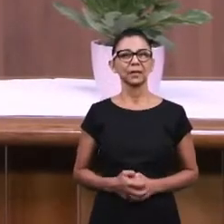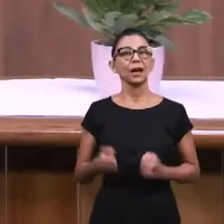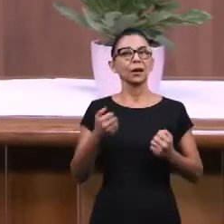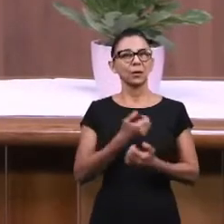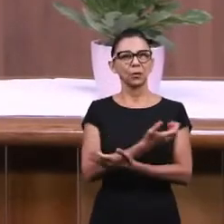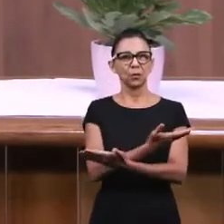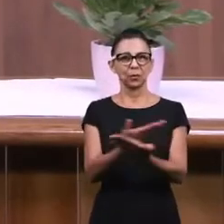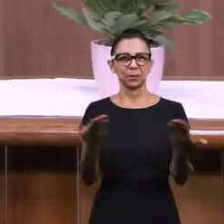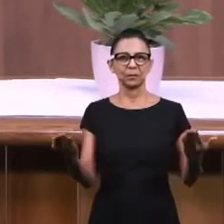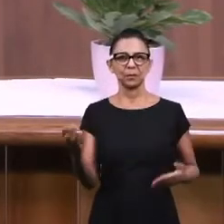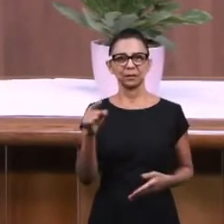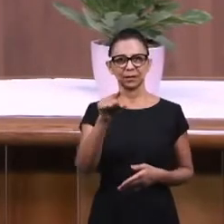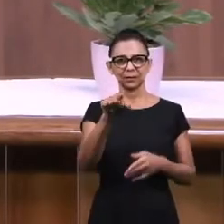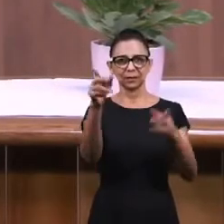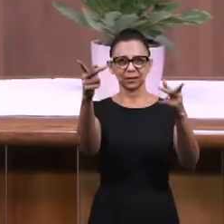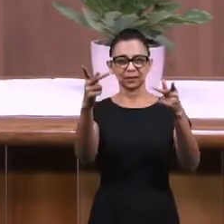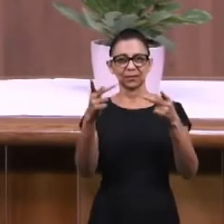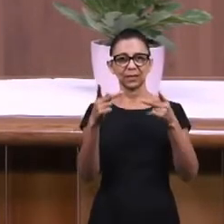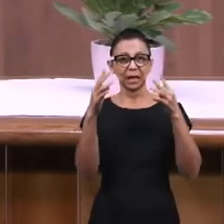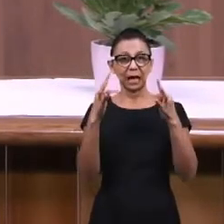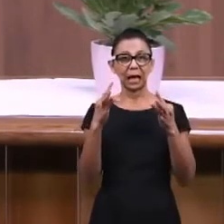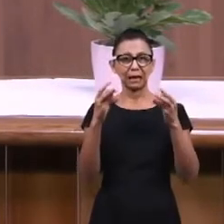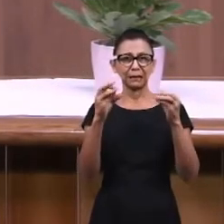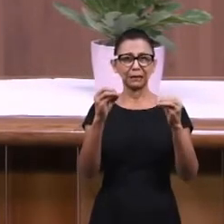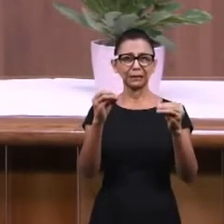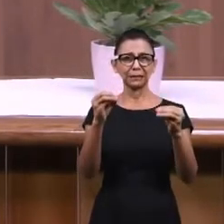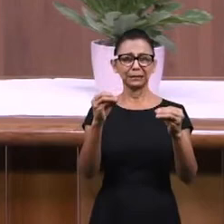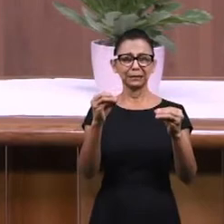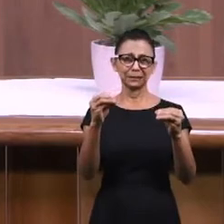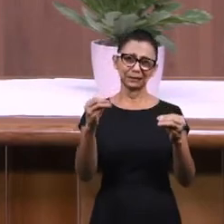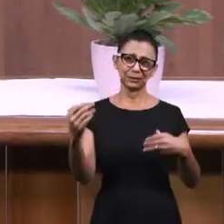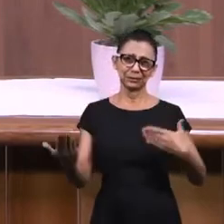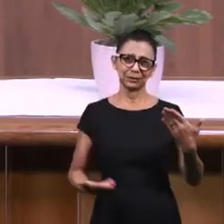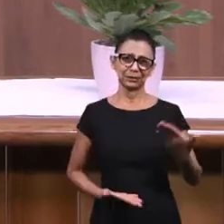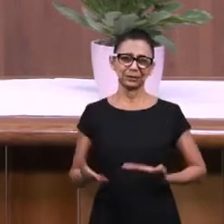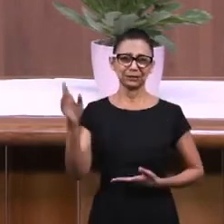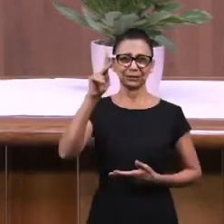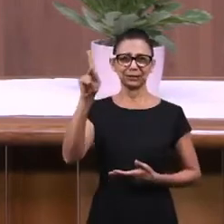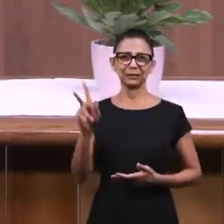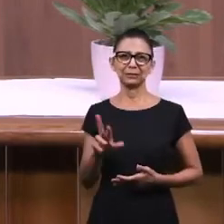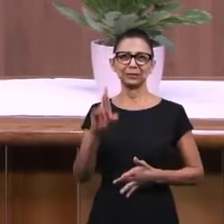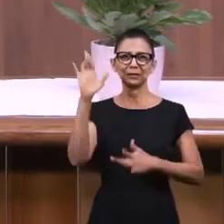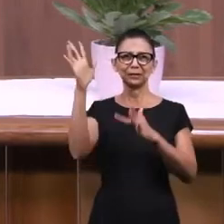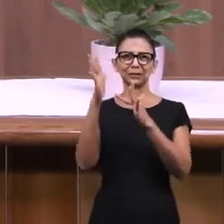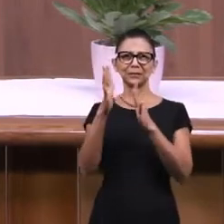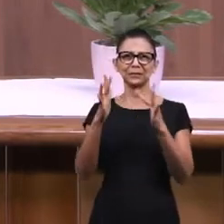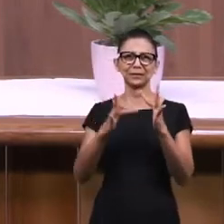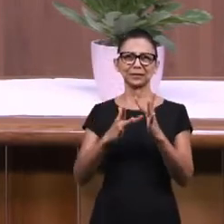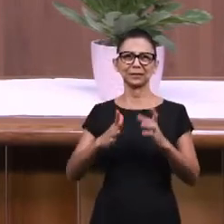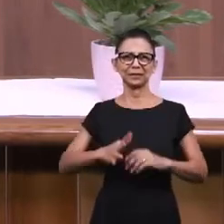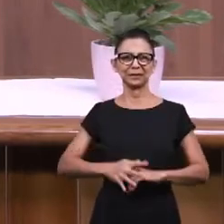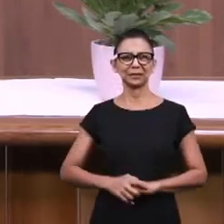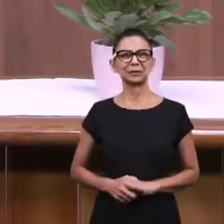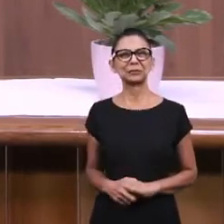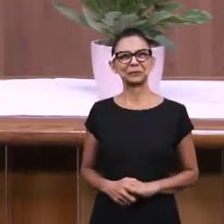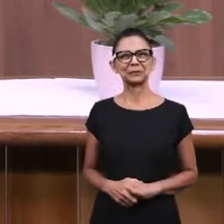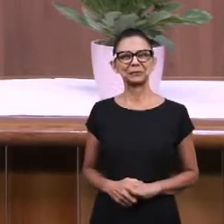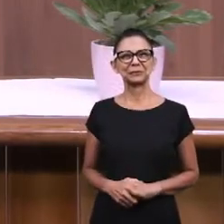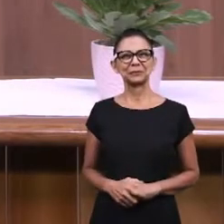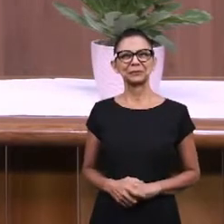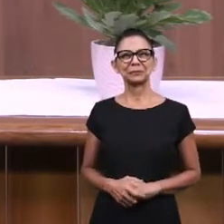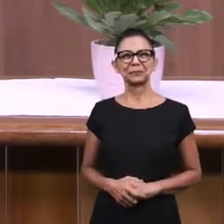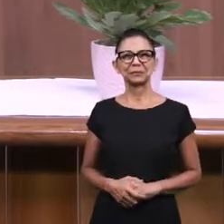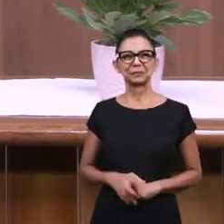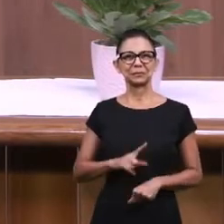I greet you who are visiting us, and all of our brethren with the peace of the Lord Jesus. I would like to invite